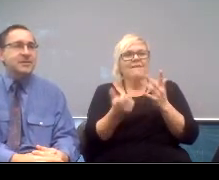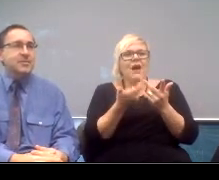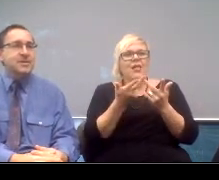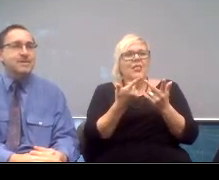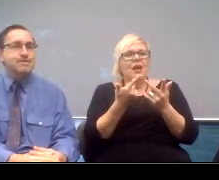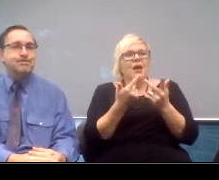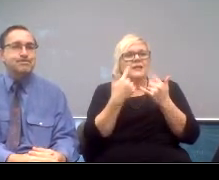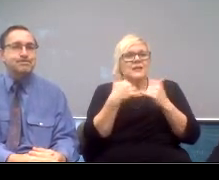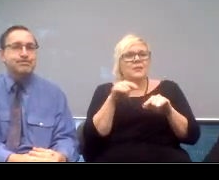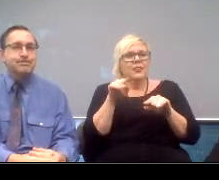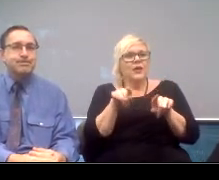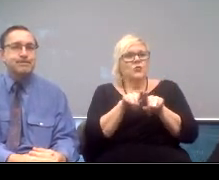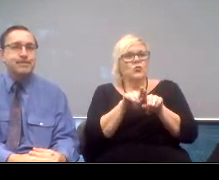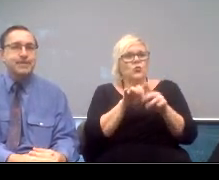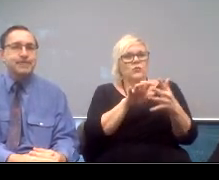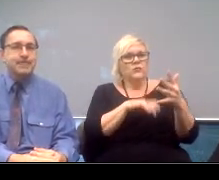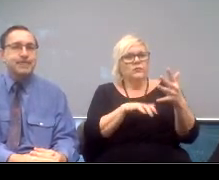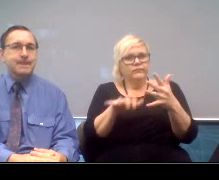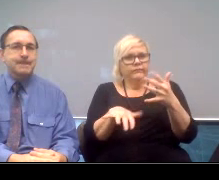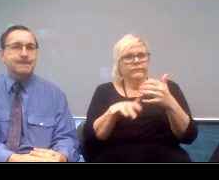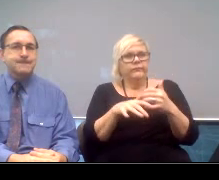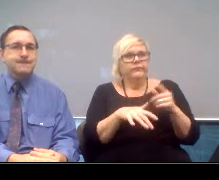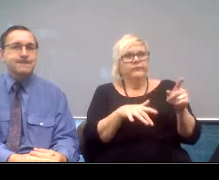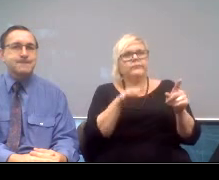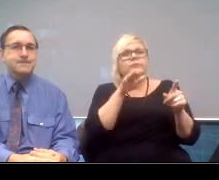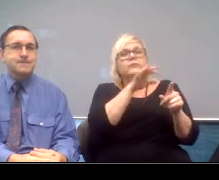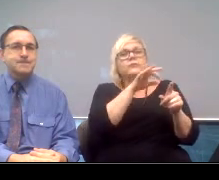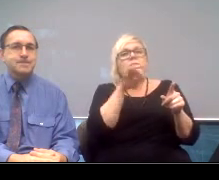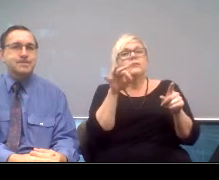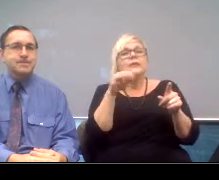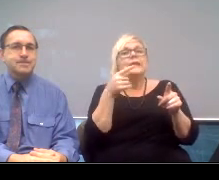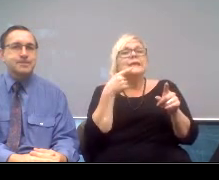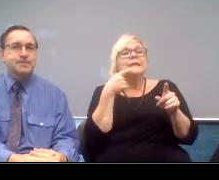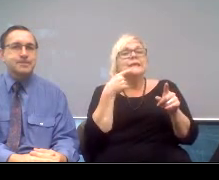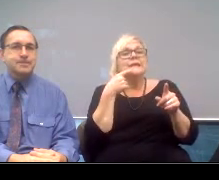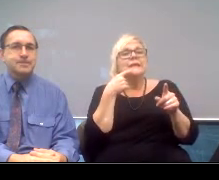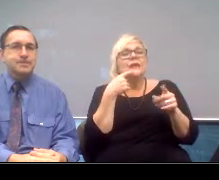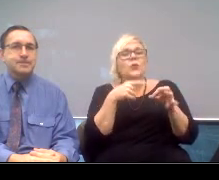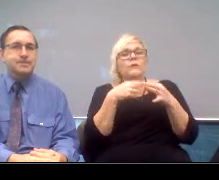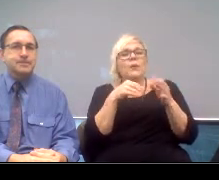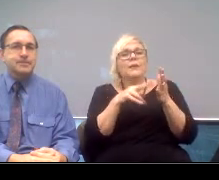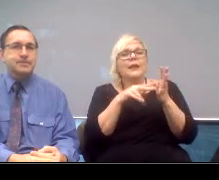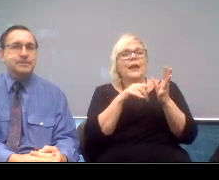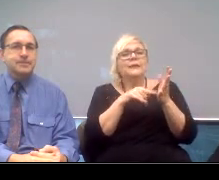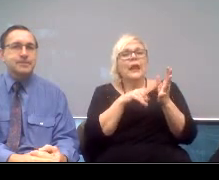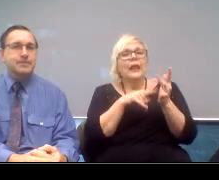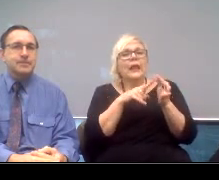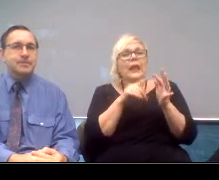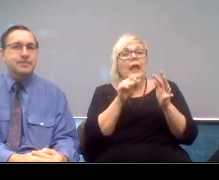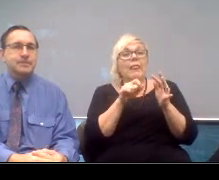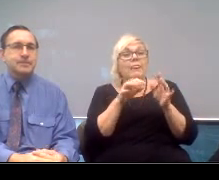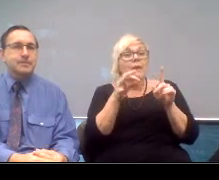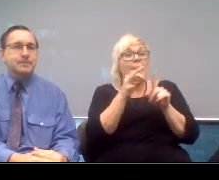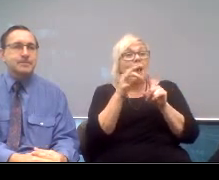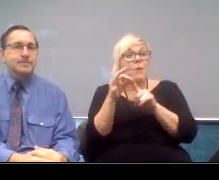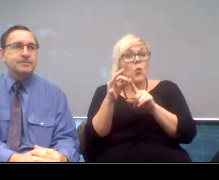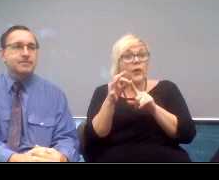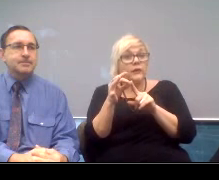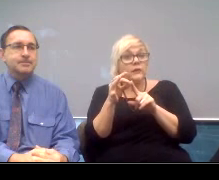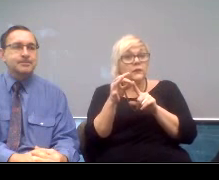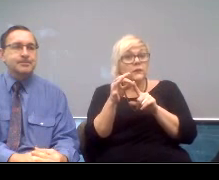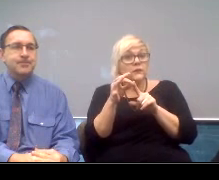support assessments. And an easy one for Natalie, yes, the PowerPoint presentations will be